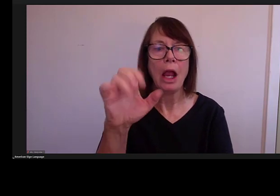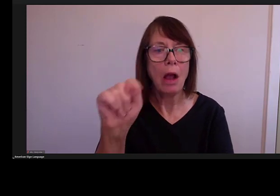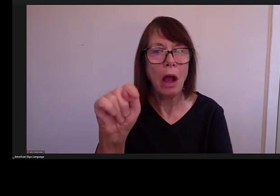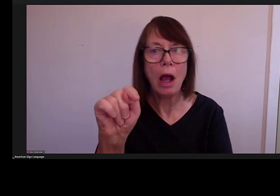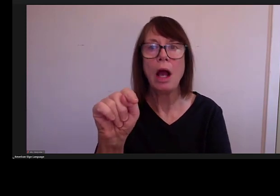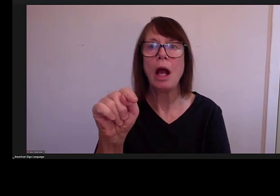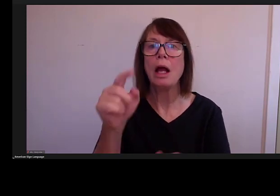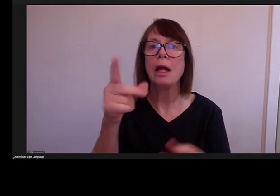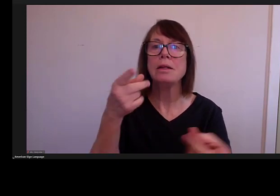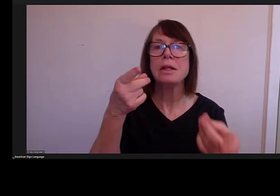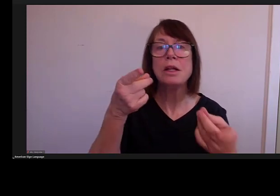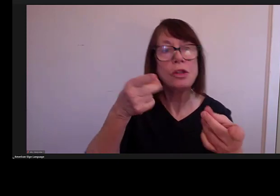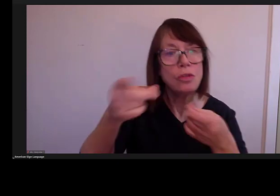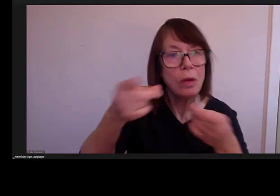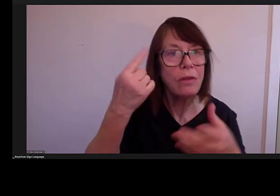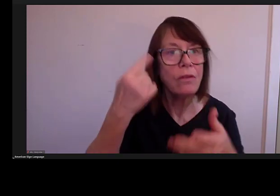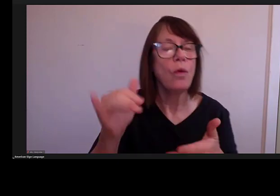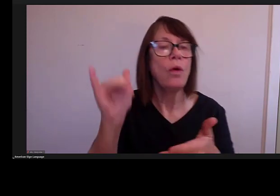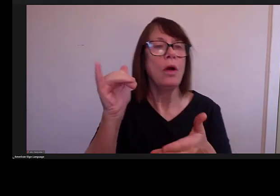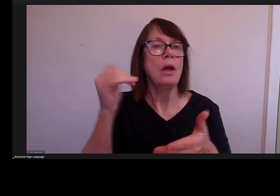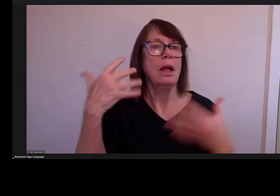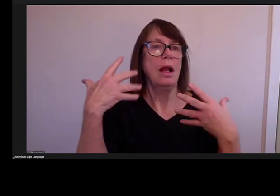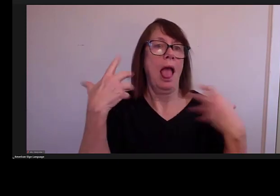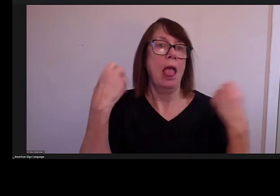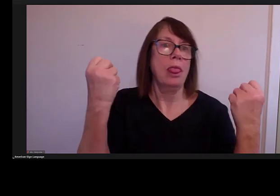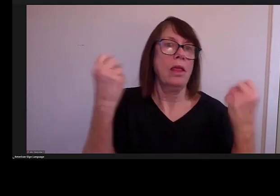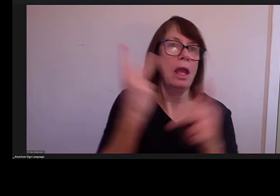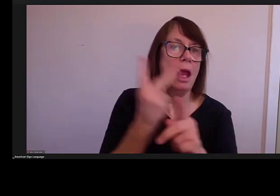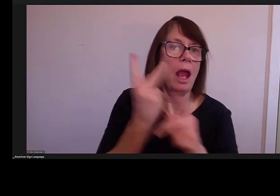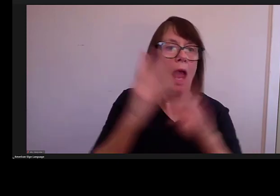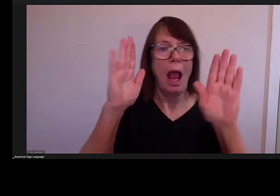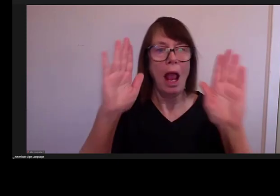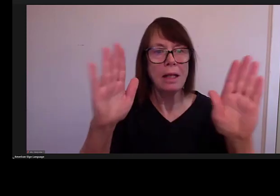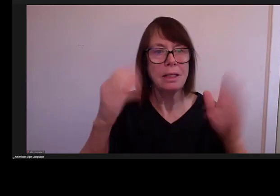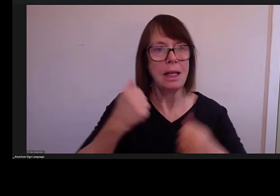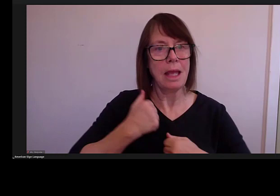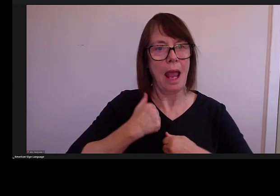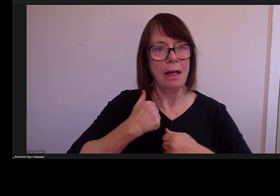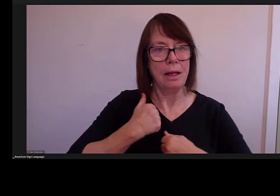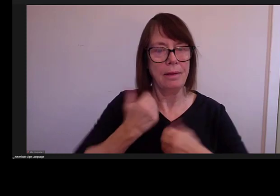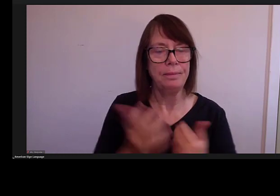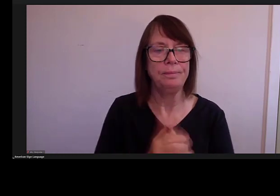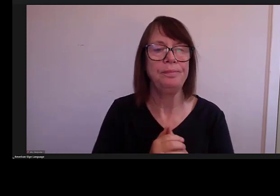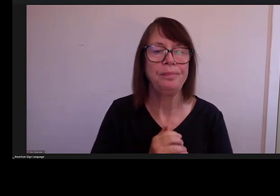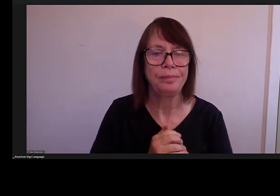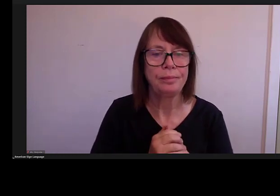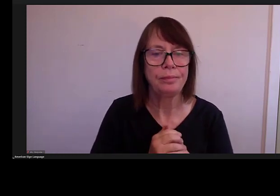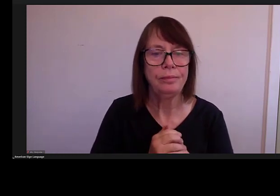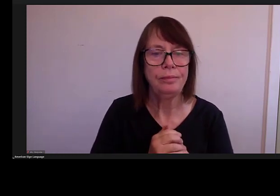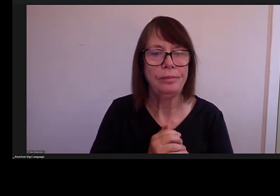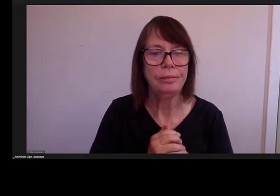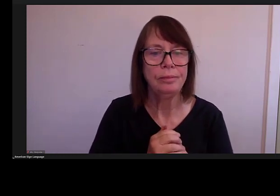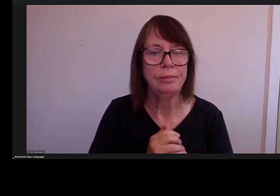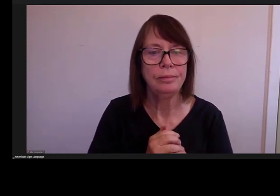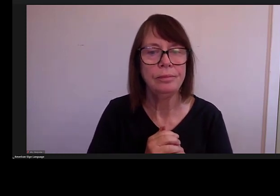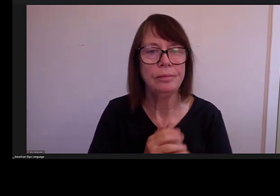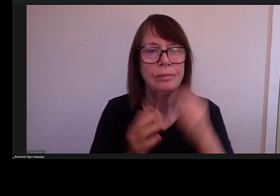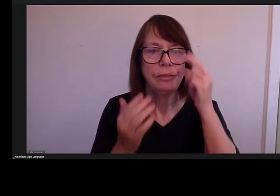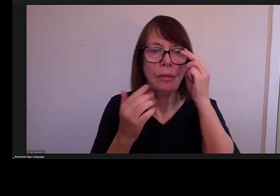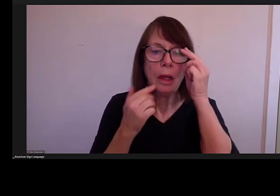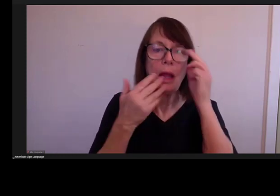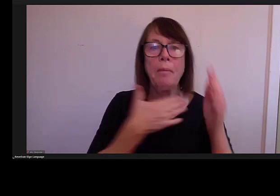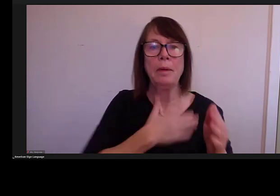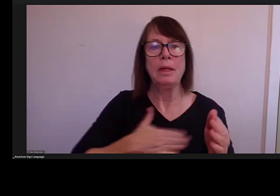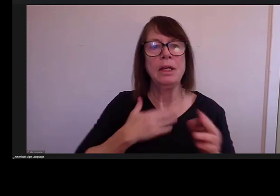Healthcare Excellence Canada. If you have not yet done so, please do take a moment to respond to the poll question on your